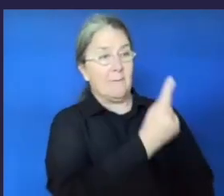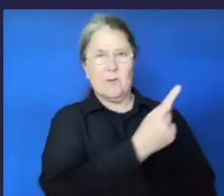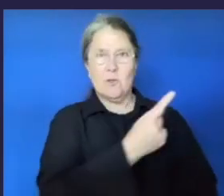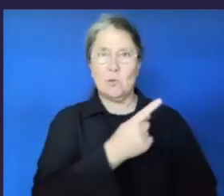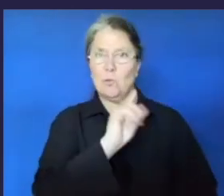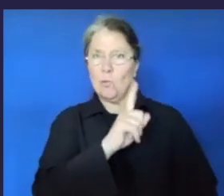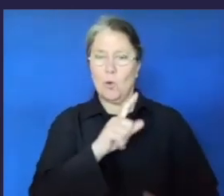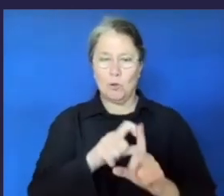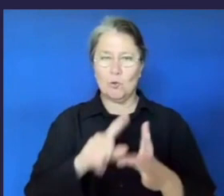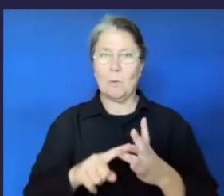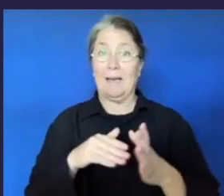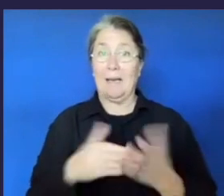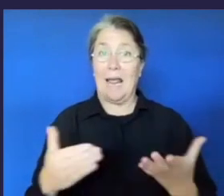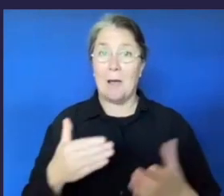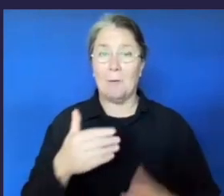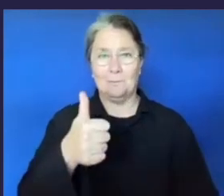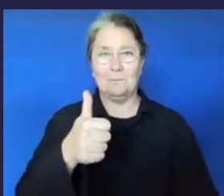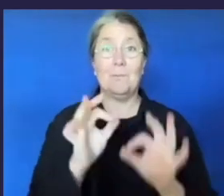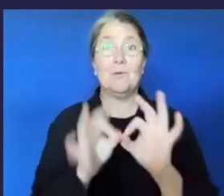journey.